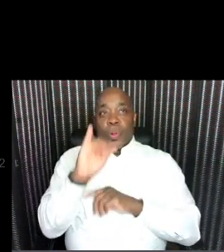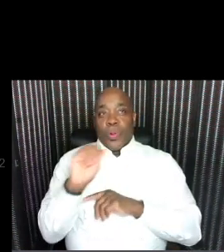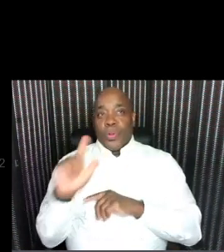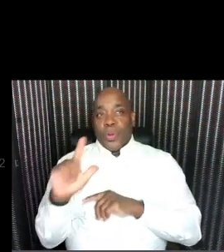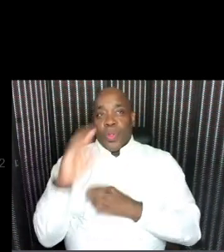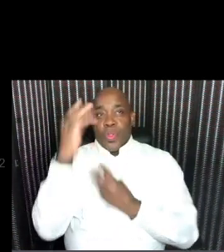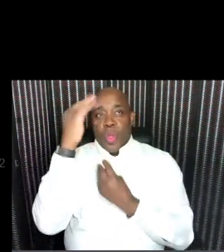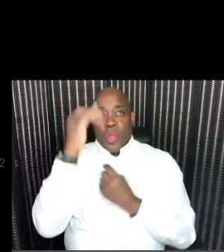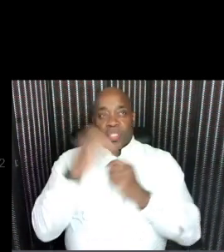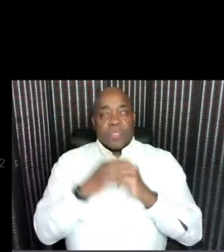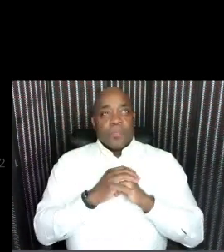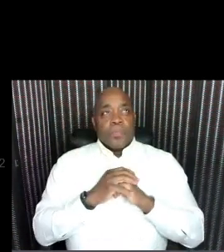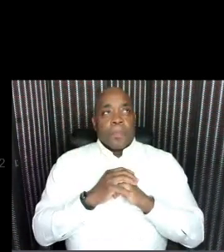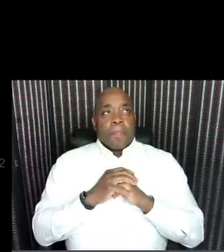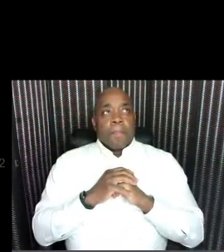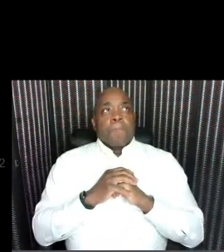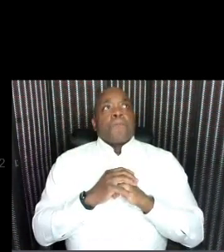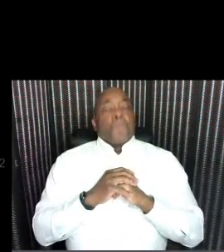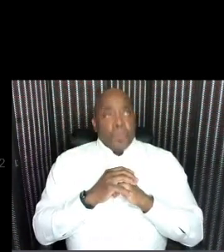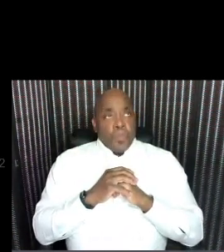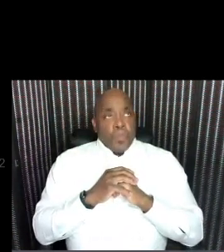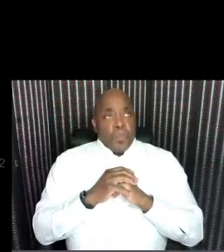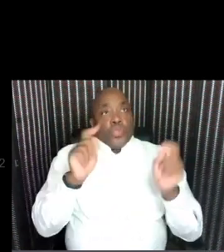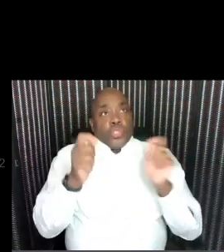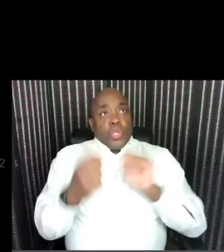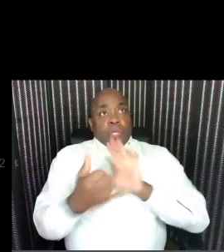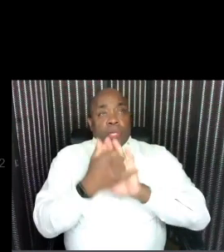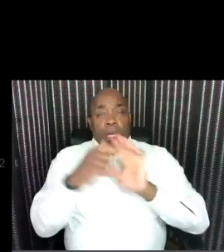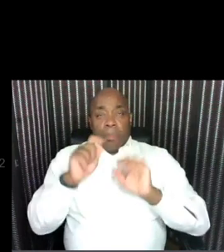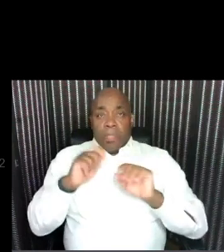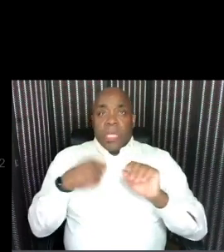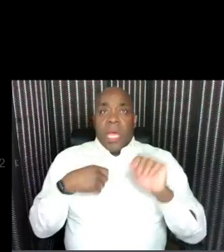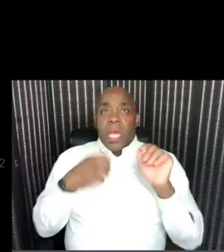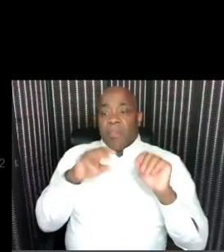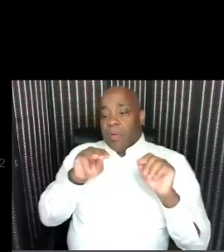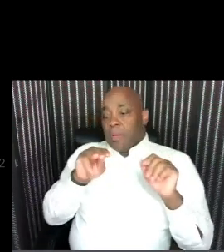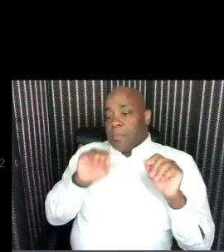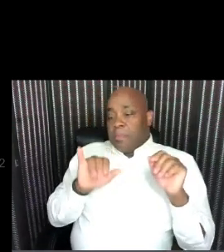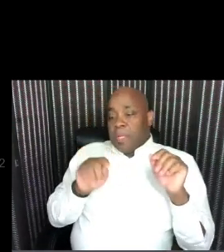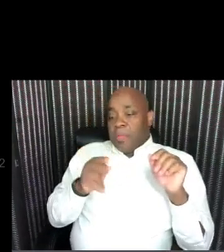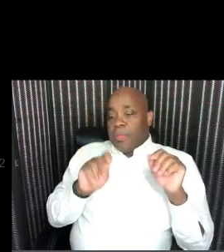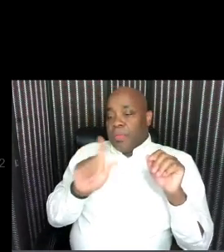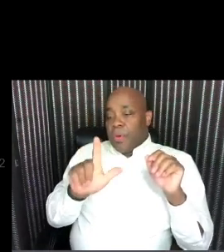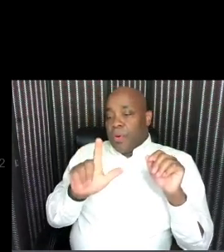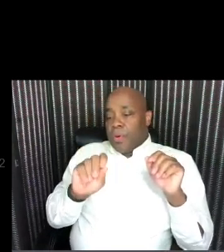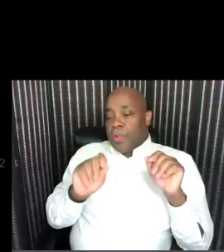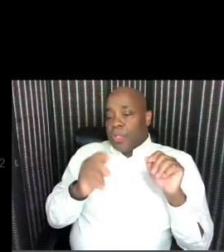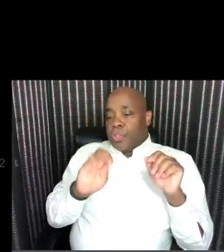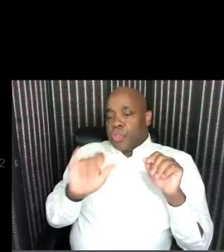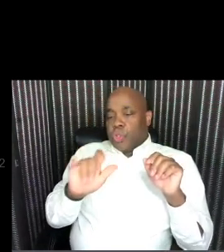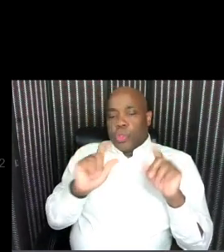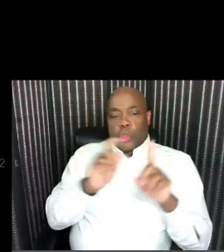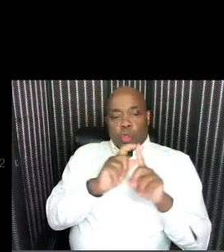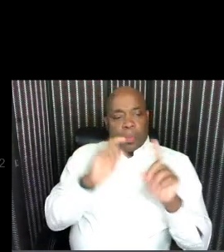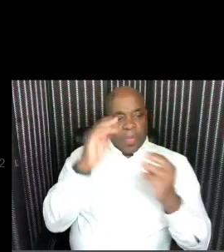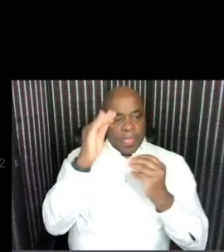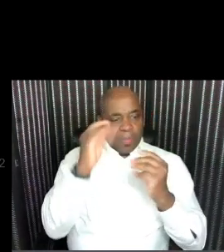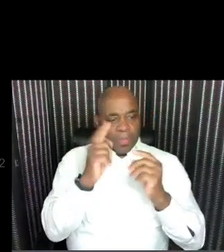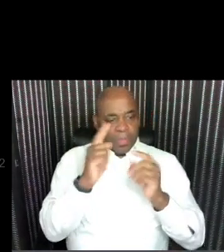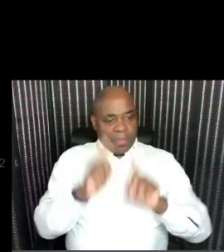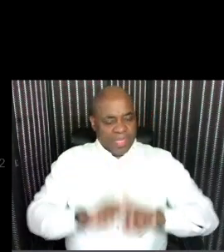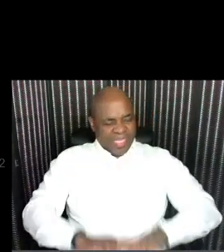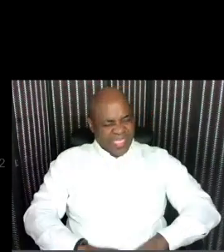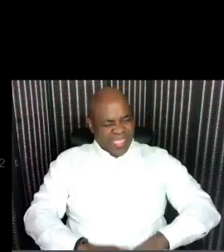that, in order to change that, you have to have what he calls the museological turn. You have to think about something completely